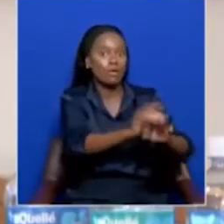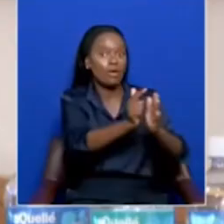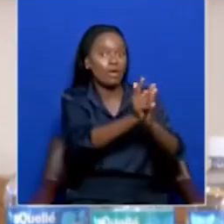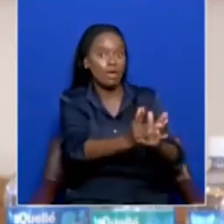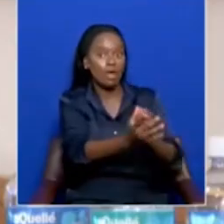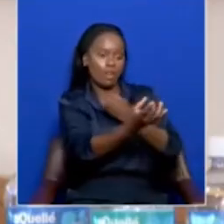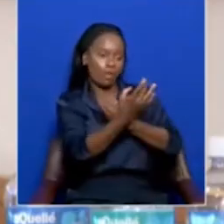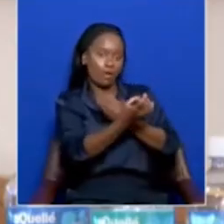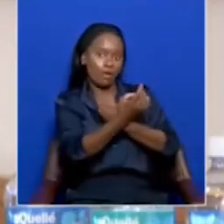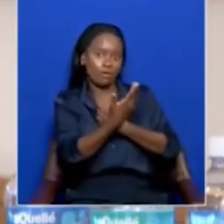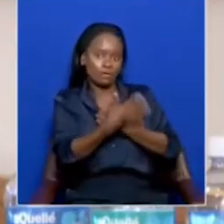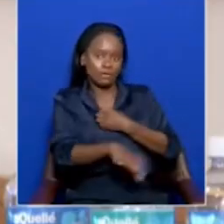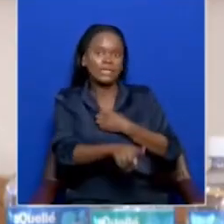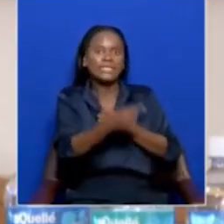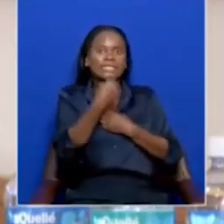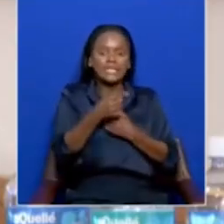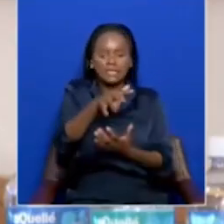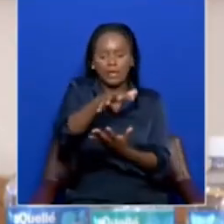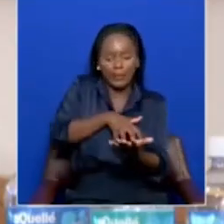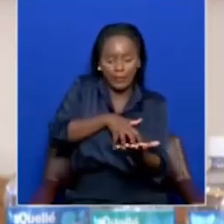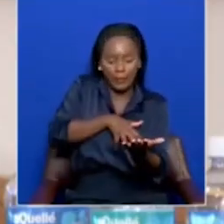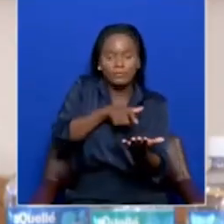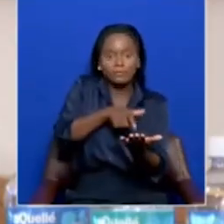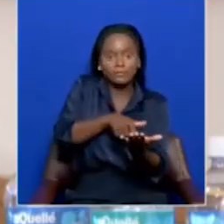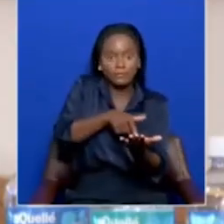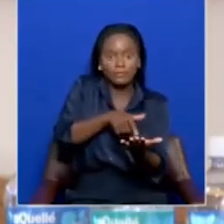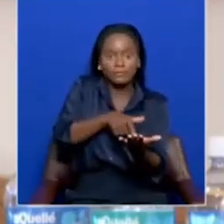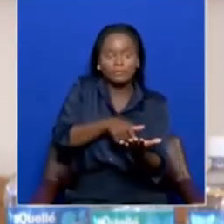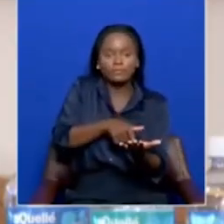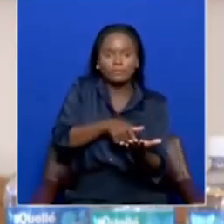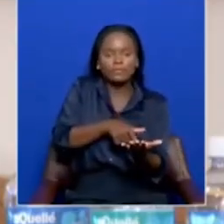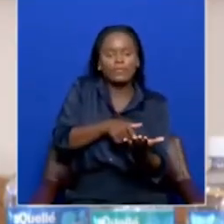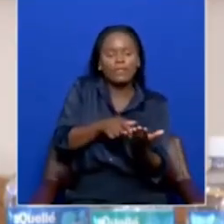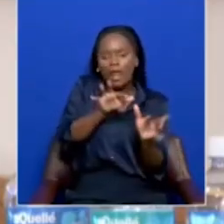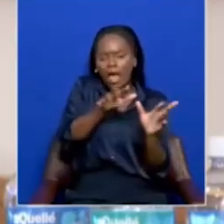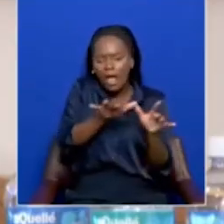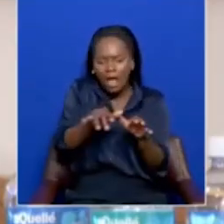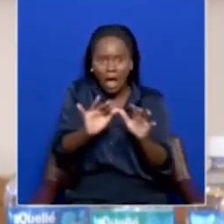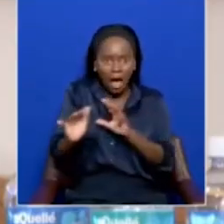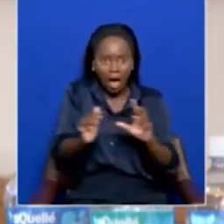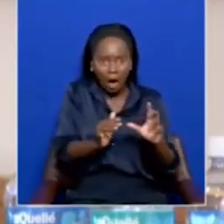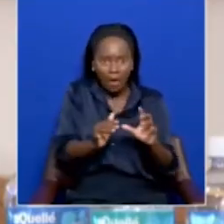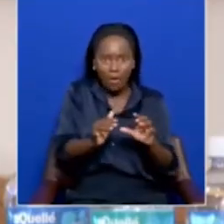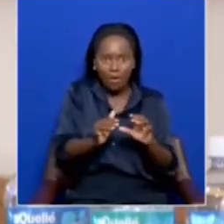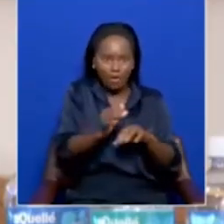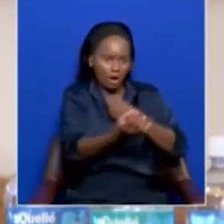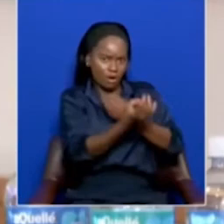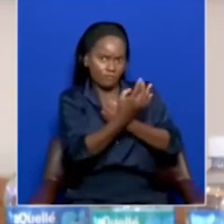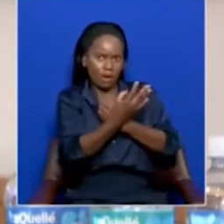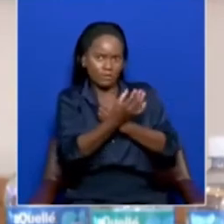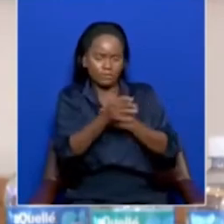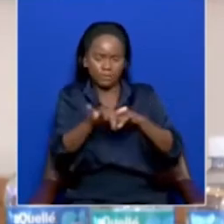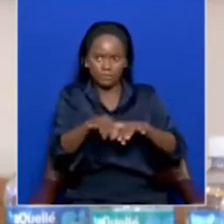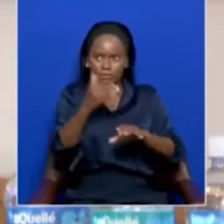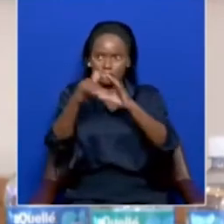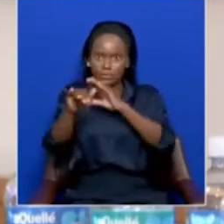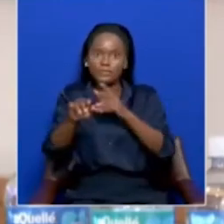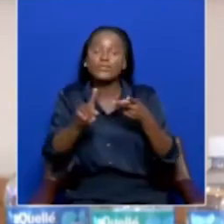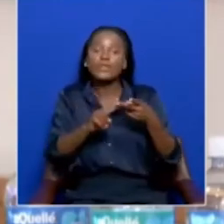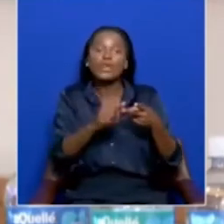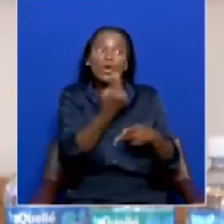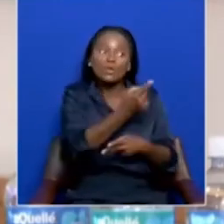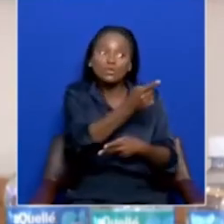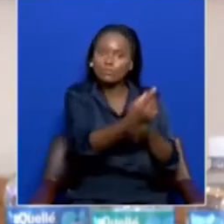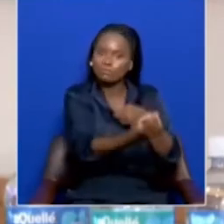send the very same email to the National Commissioner. My friend also provided me with the National Commissioner's